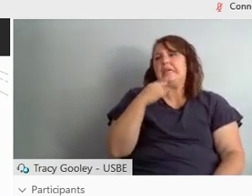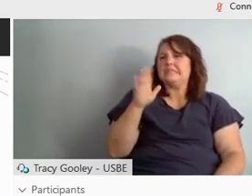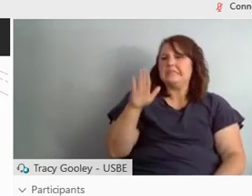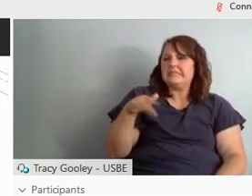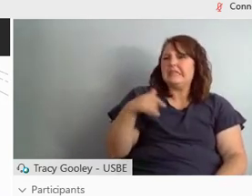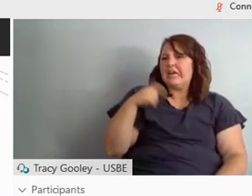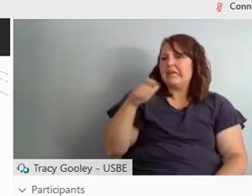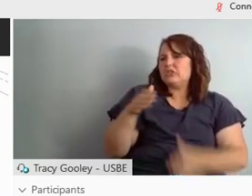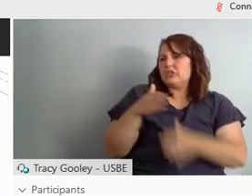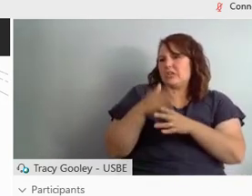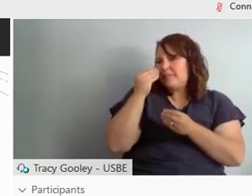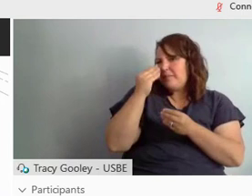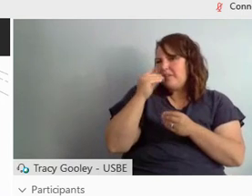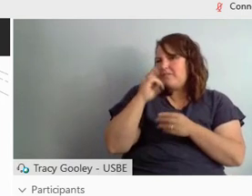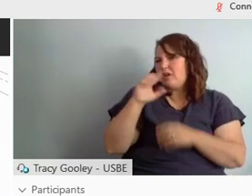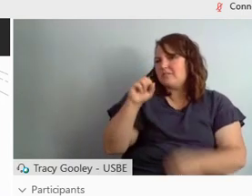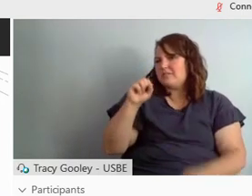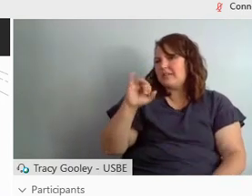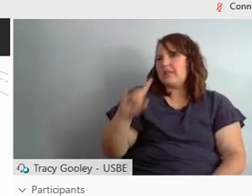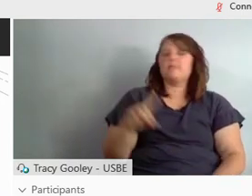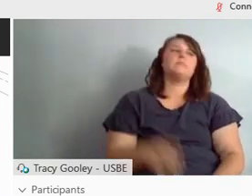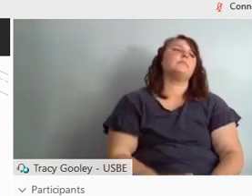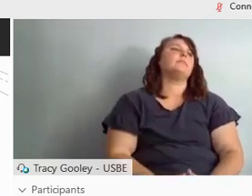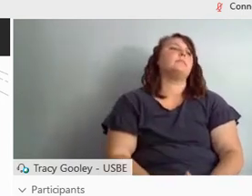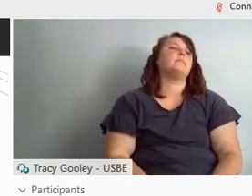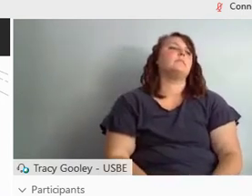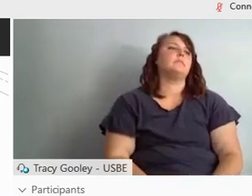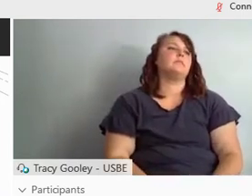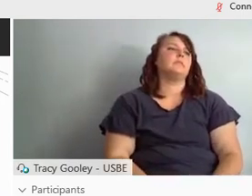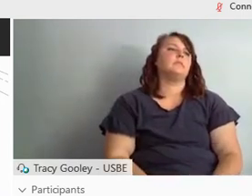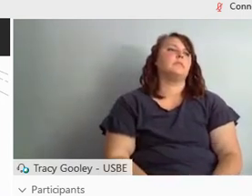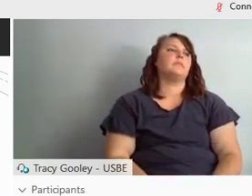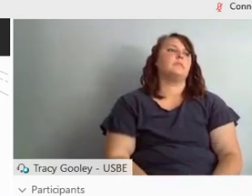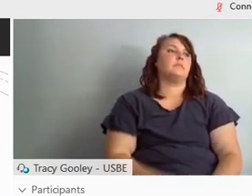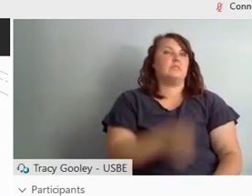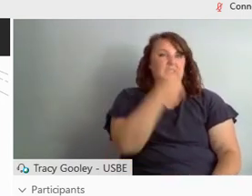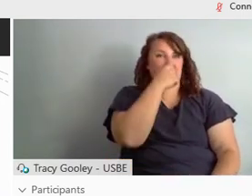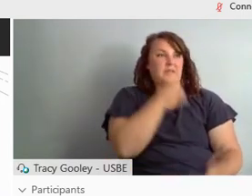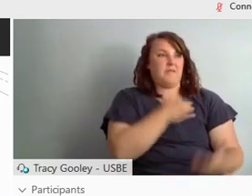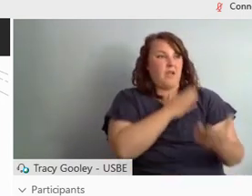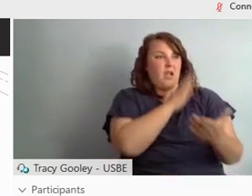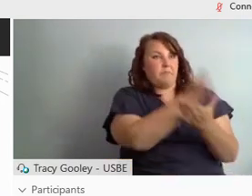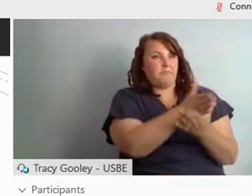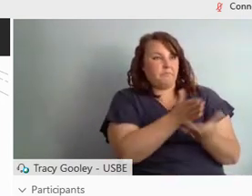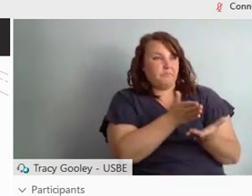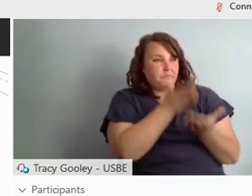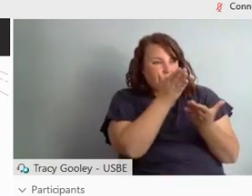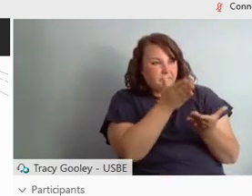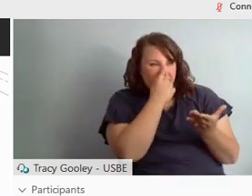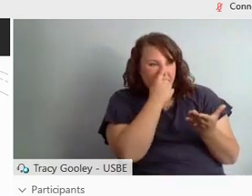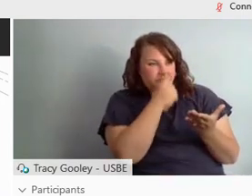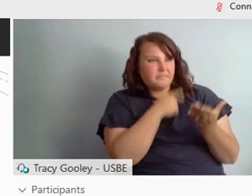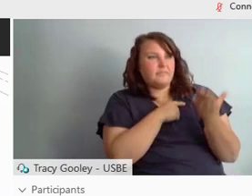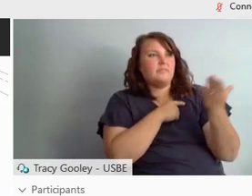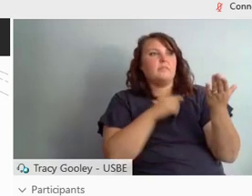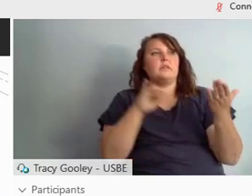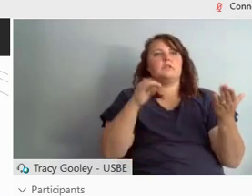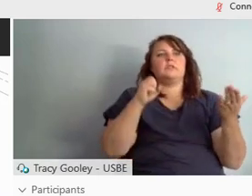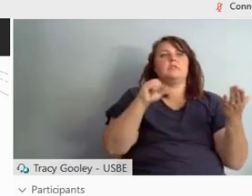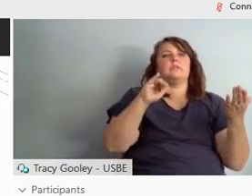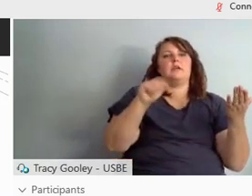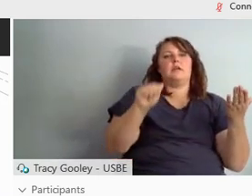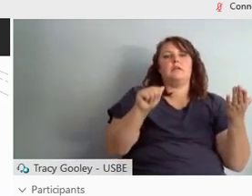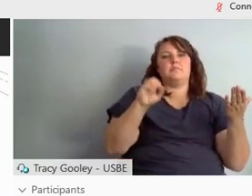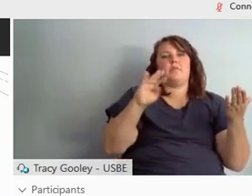to share some information to get some SSIDs for you. Can I just offer a quick clarification real quick? This is